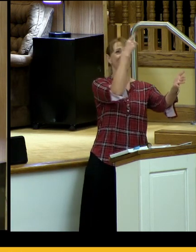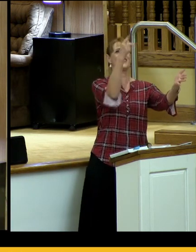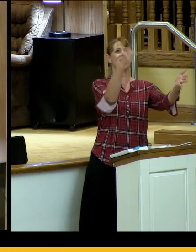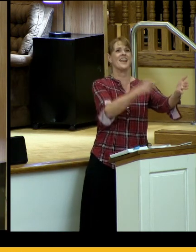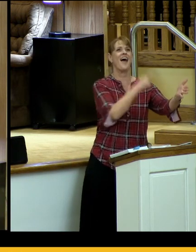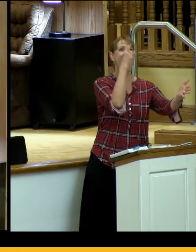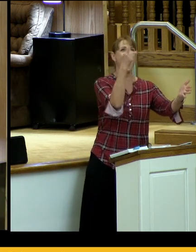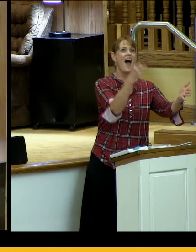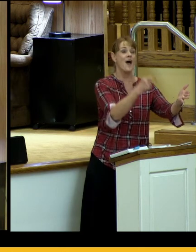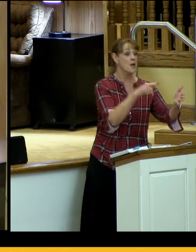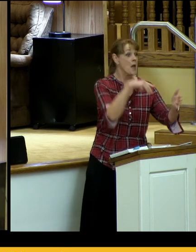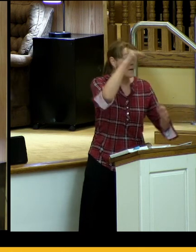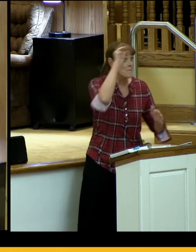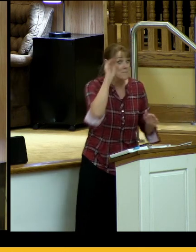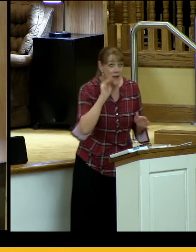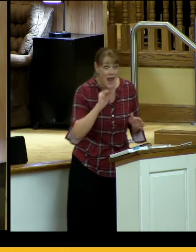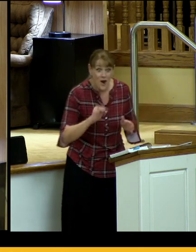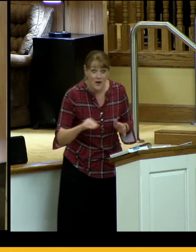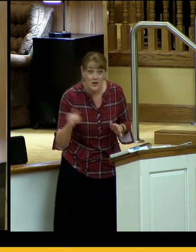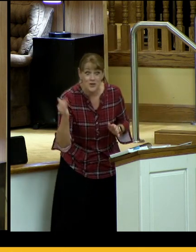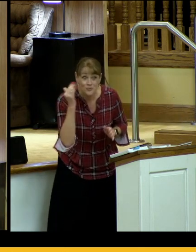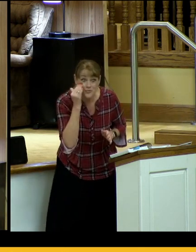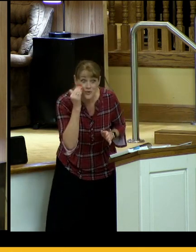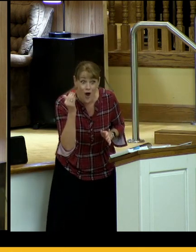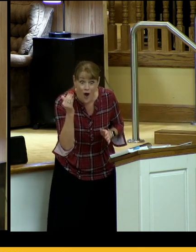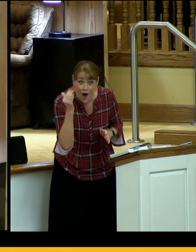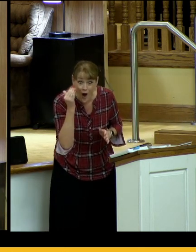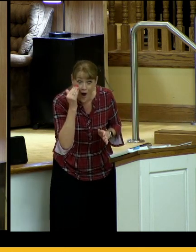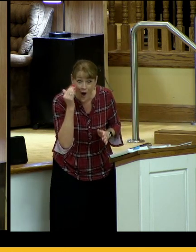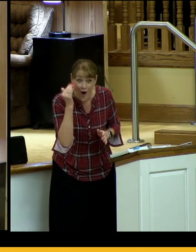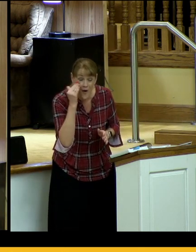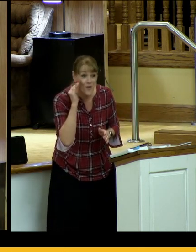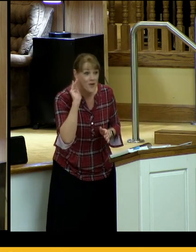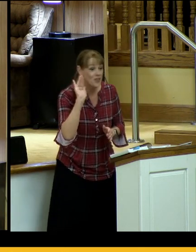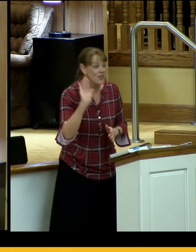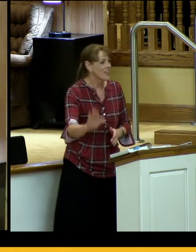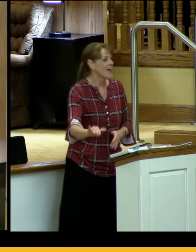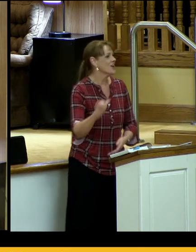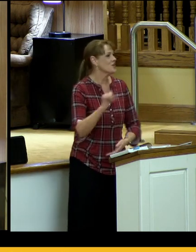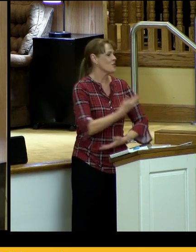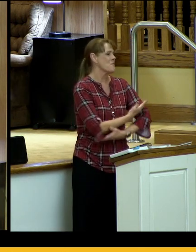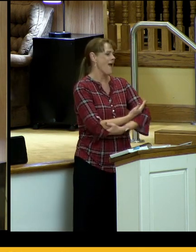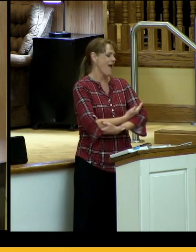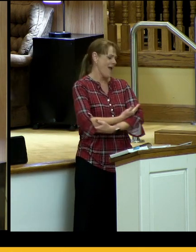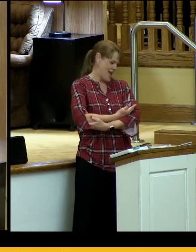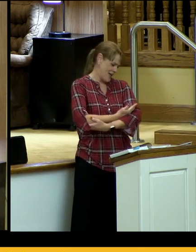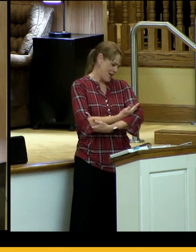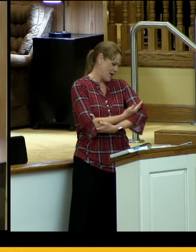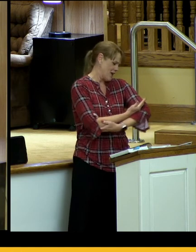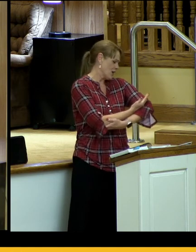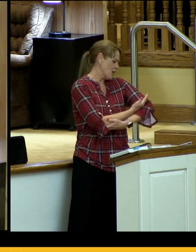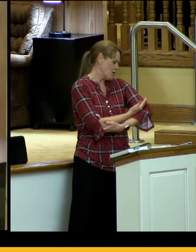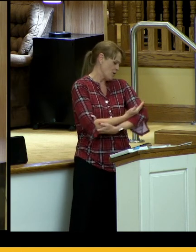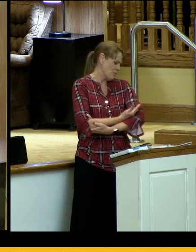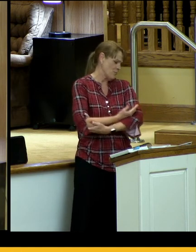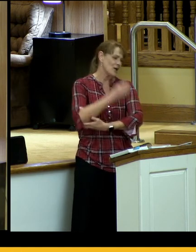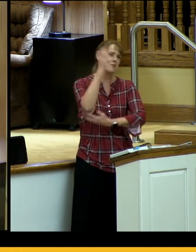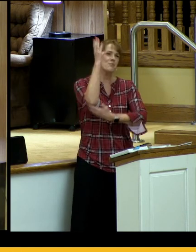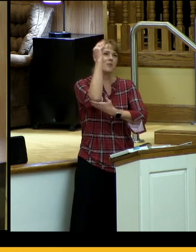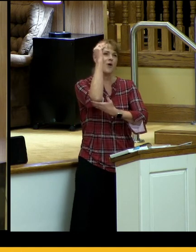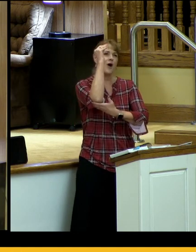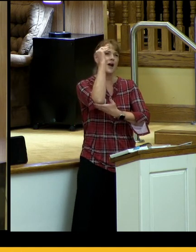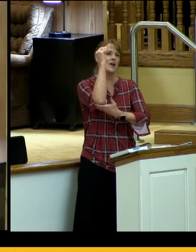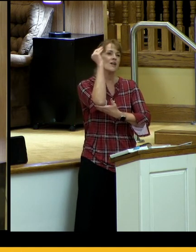Lamb. Mary, did you know your baby boy